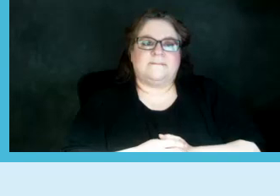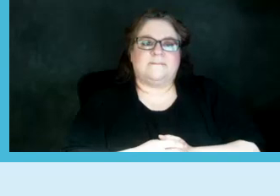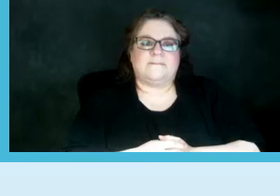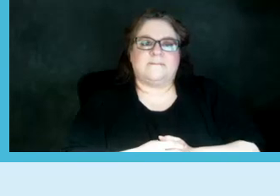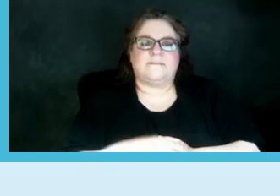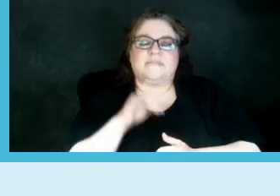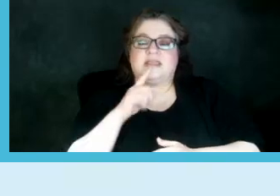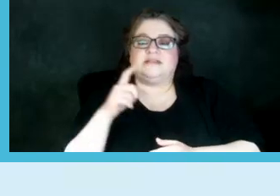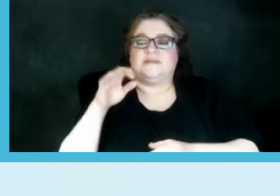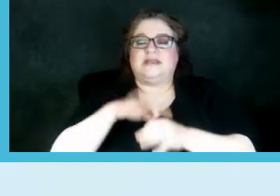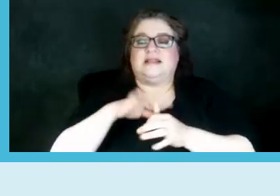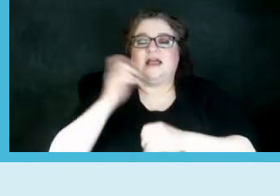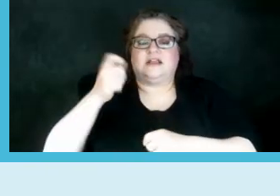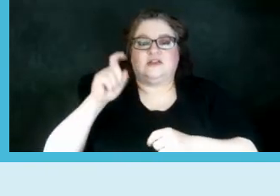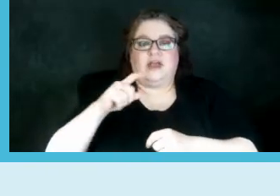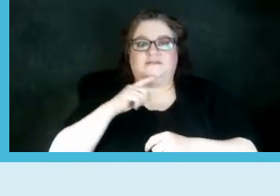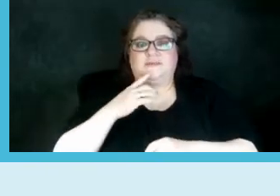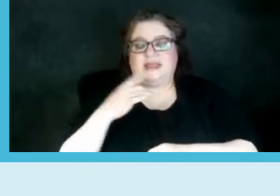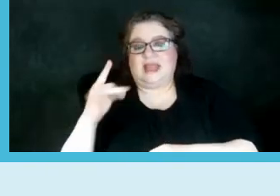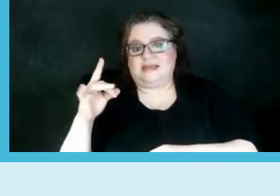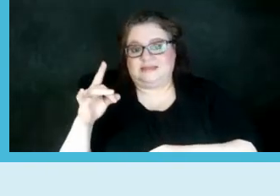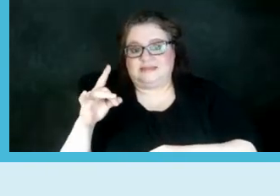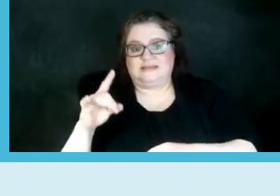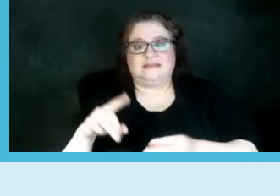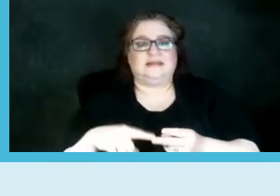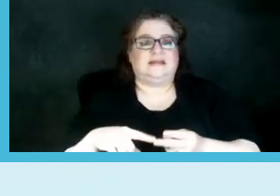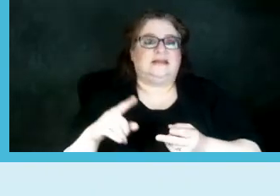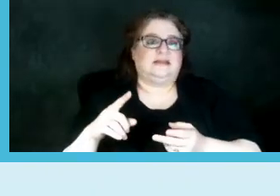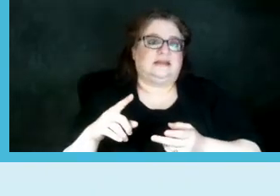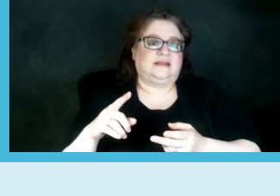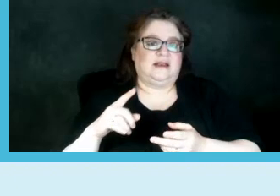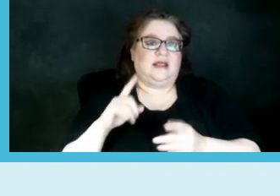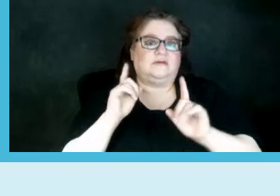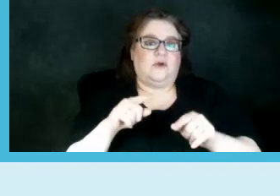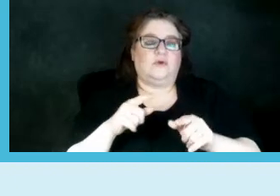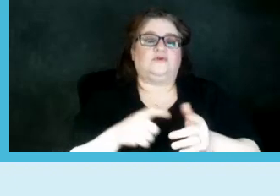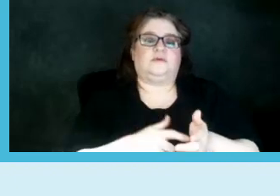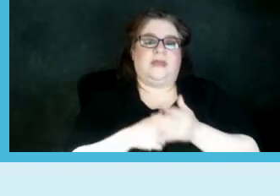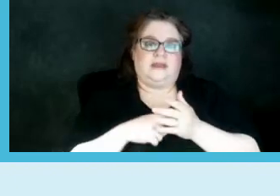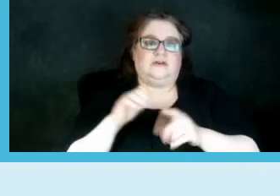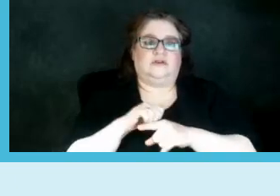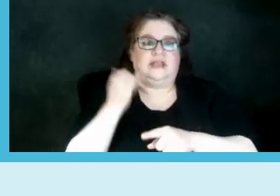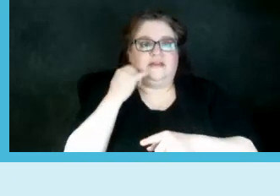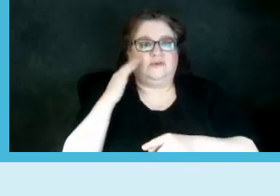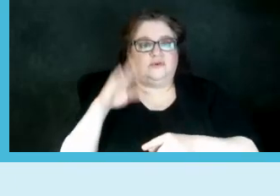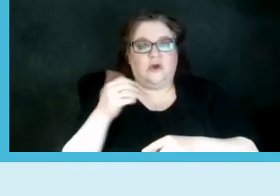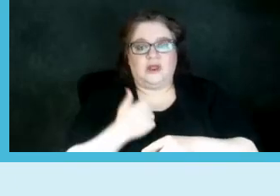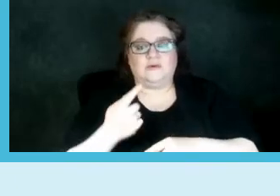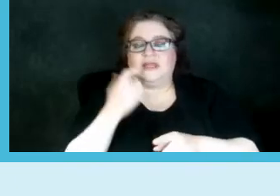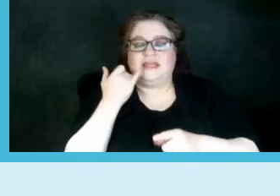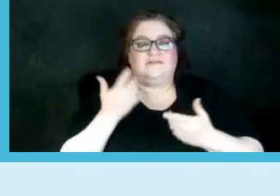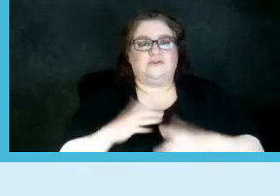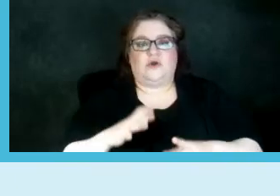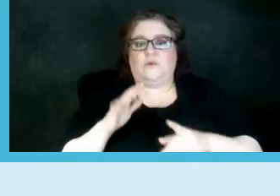To be an election judge, you have to be at least 18 years old and attend a mandatory training that our office provides. If you know anyone, if you don't want to